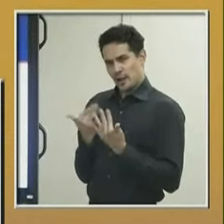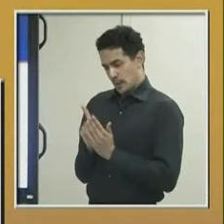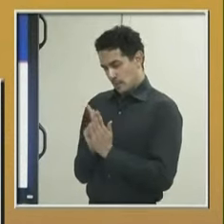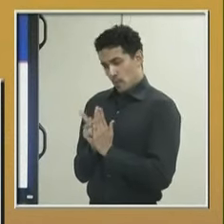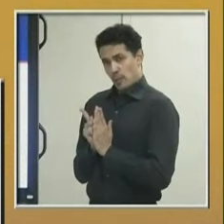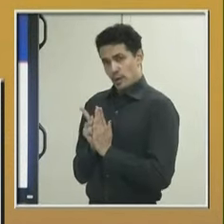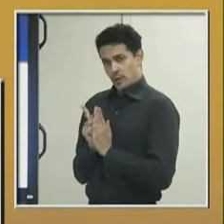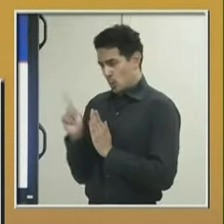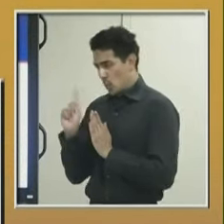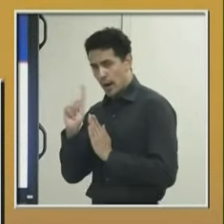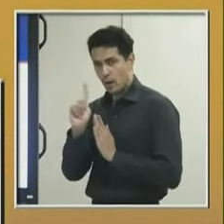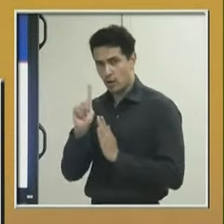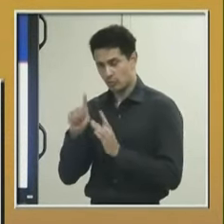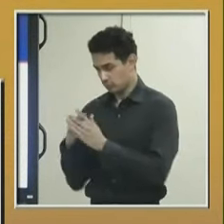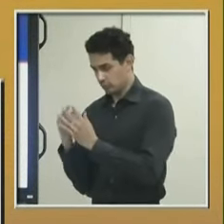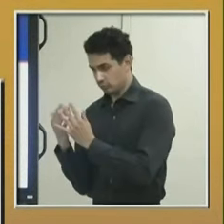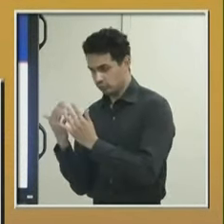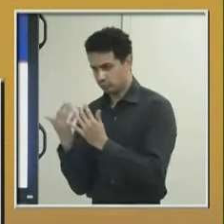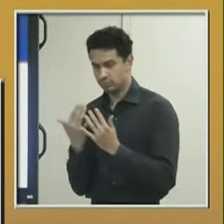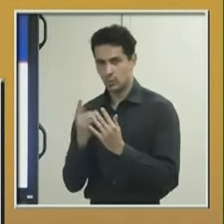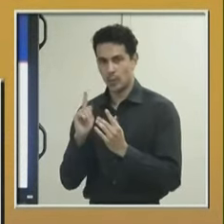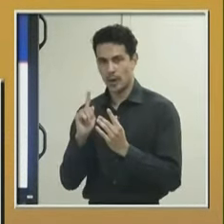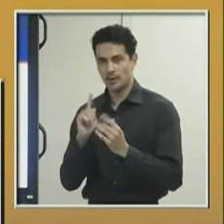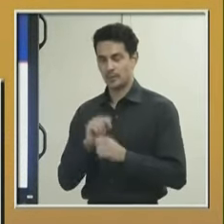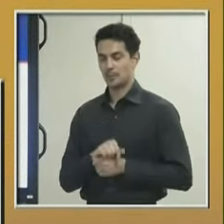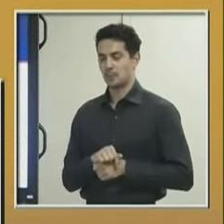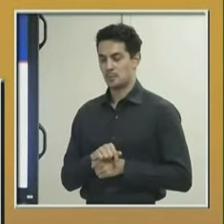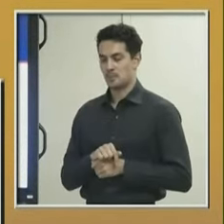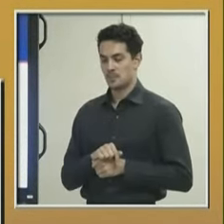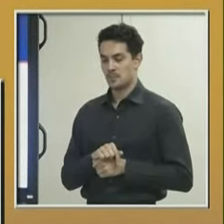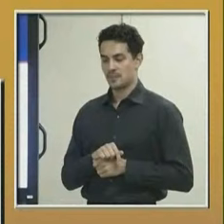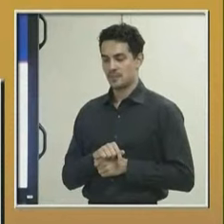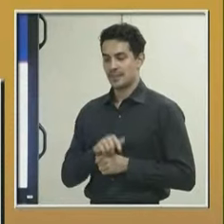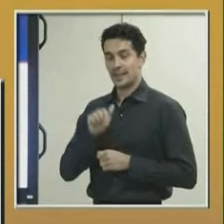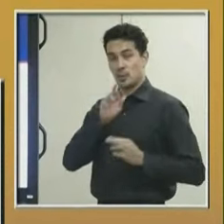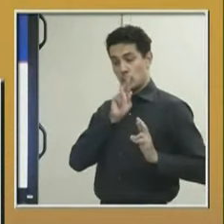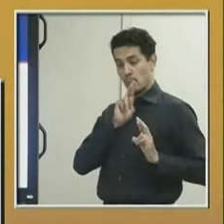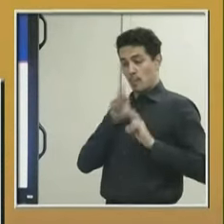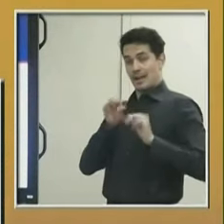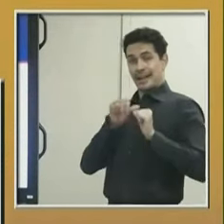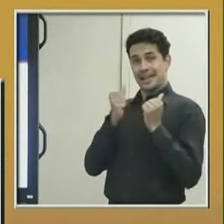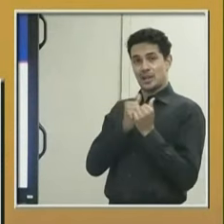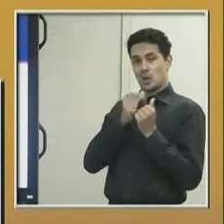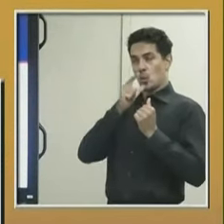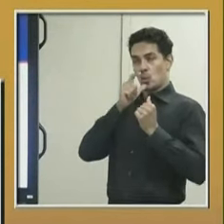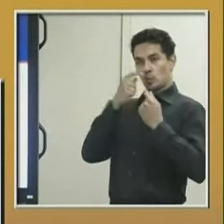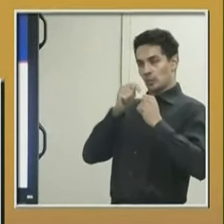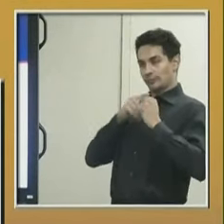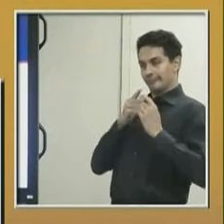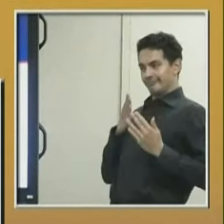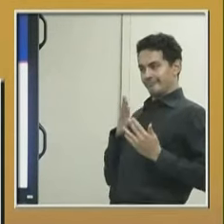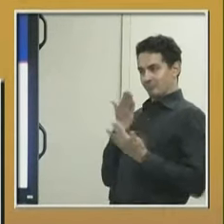moment and the actions of the responding agencies.